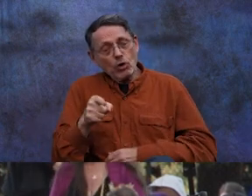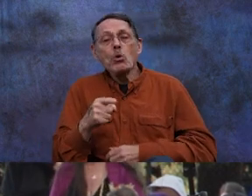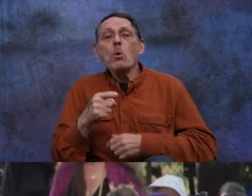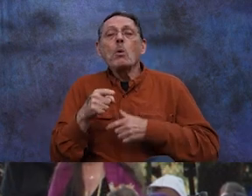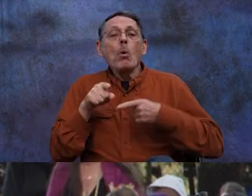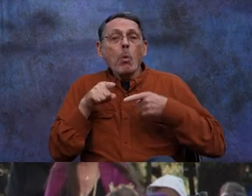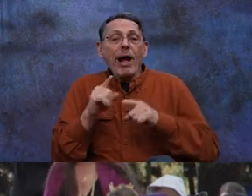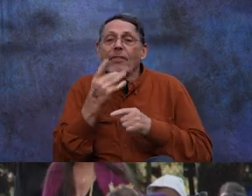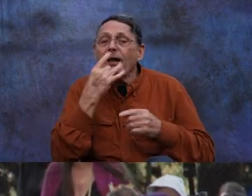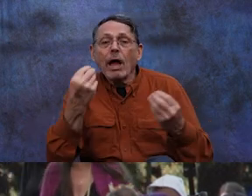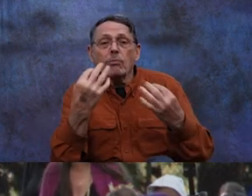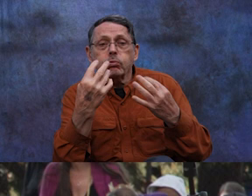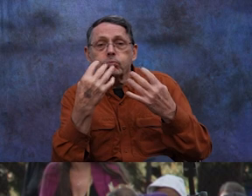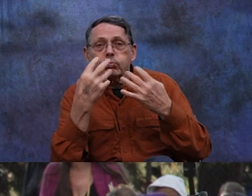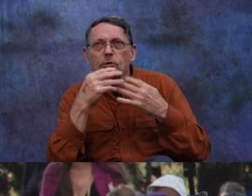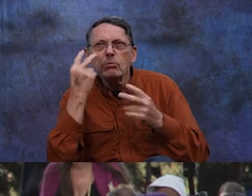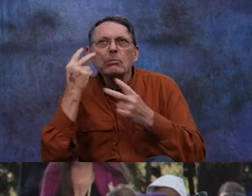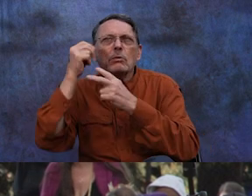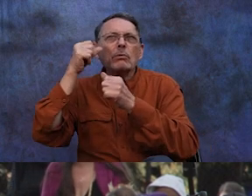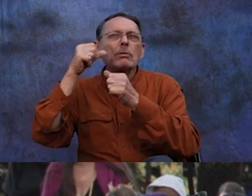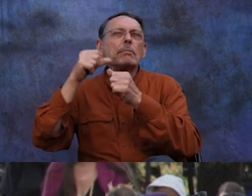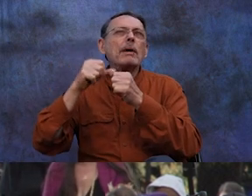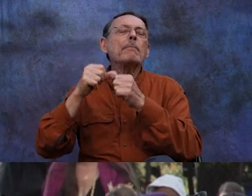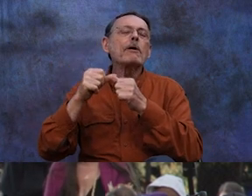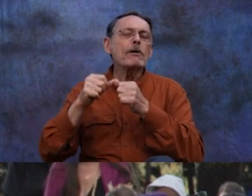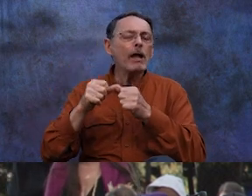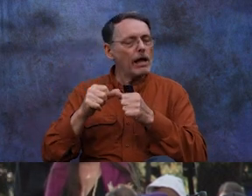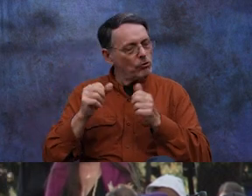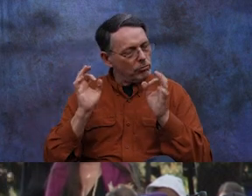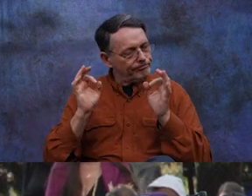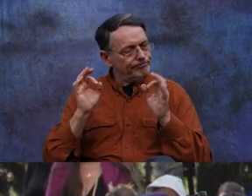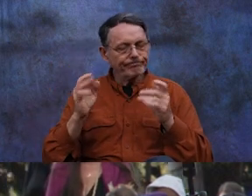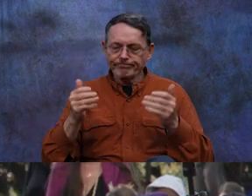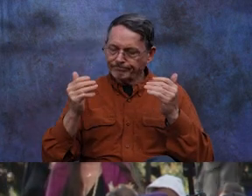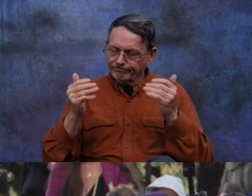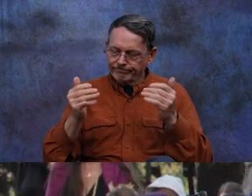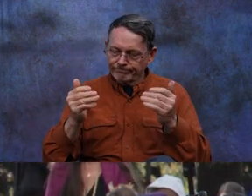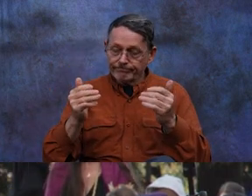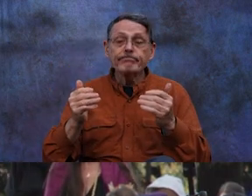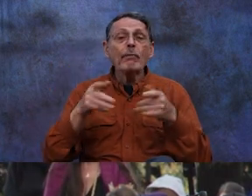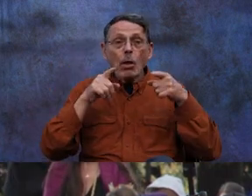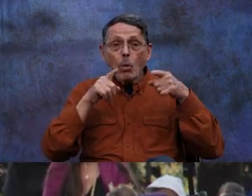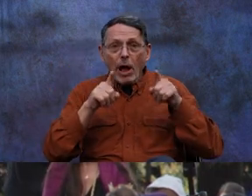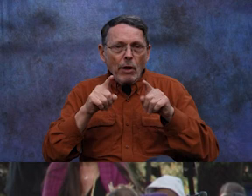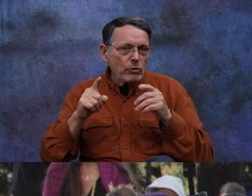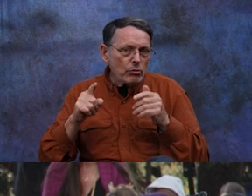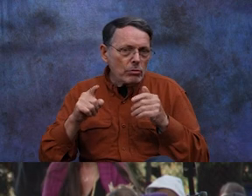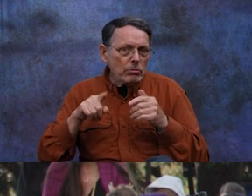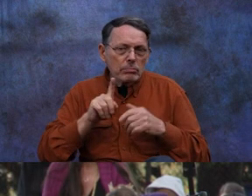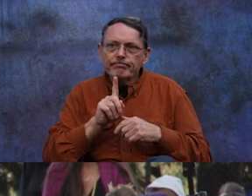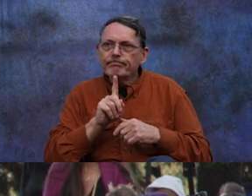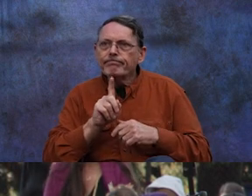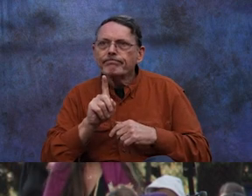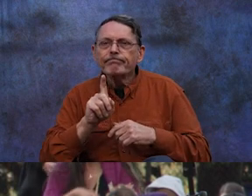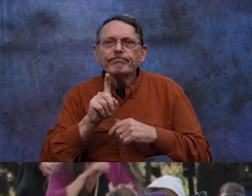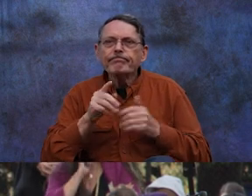over you, you remember and you move forward. And as you move forward, you are greeted